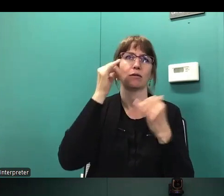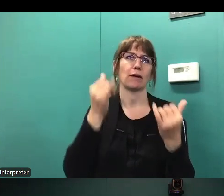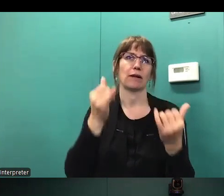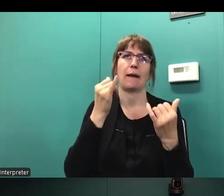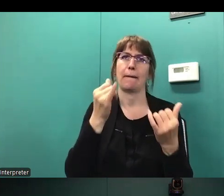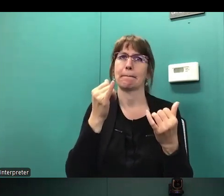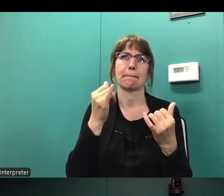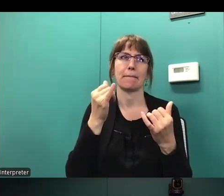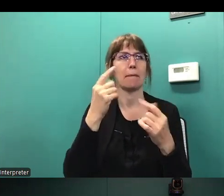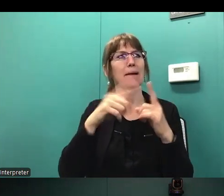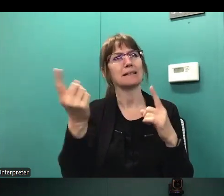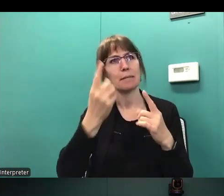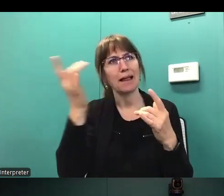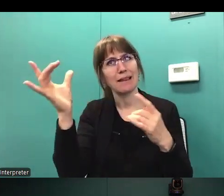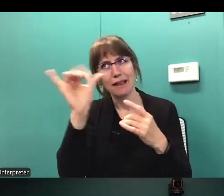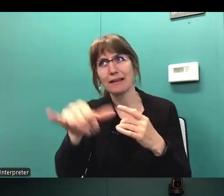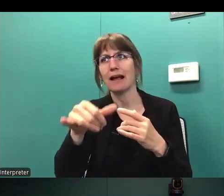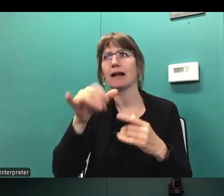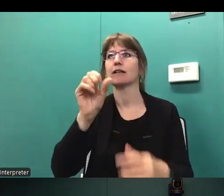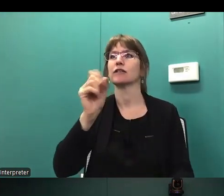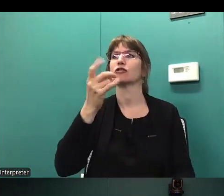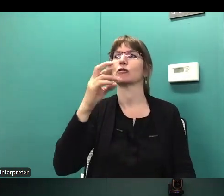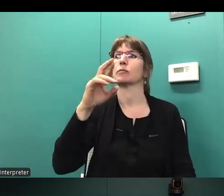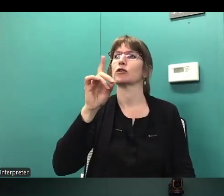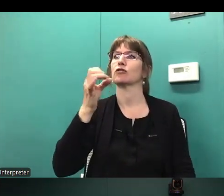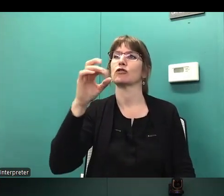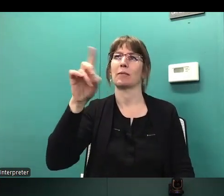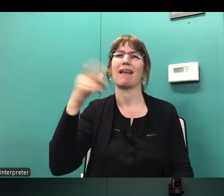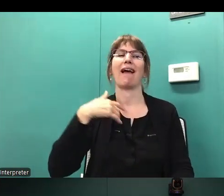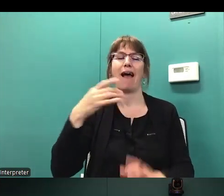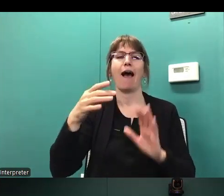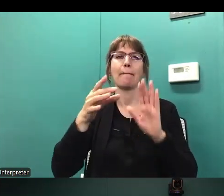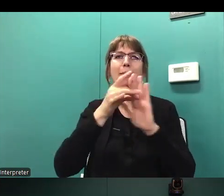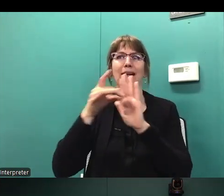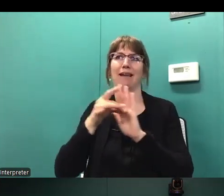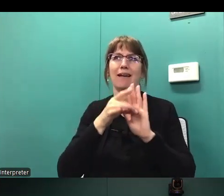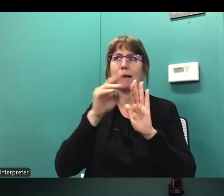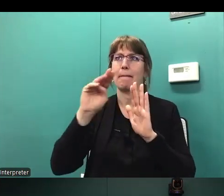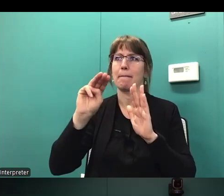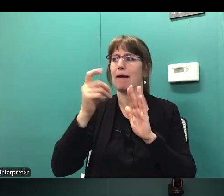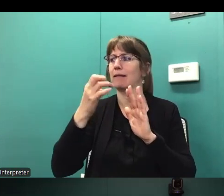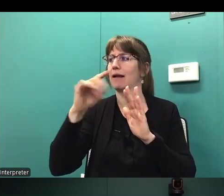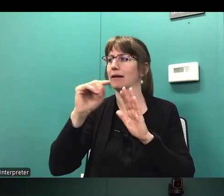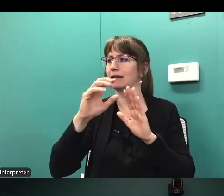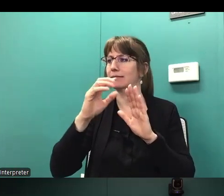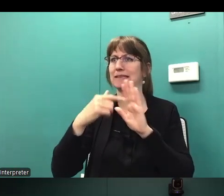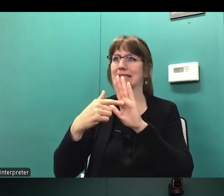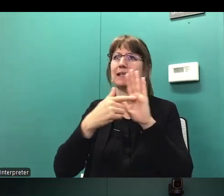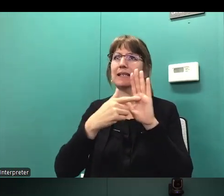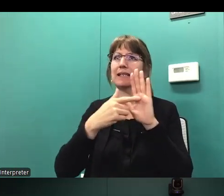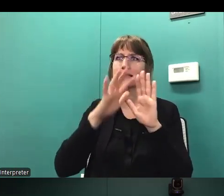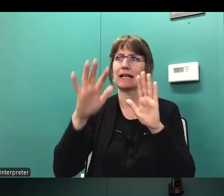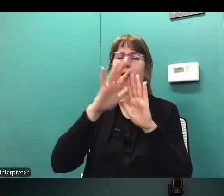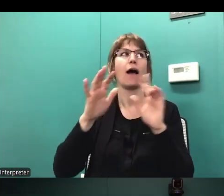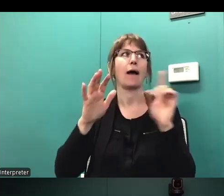though, so, Super Duper does have magnetic scenes and things that you can. and that use. kind of thing, yeah, same kind of deal. Yeah. Melissa